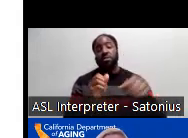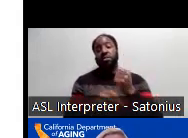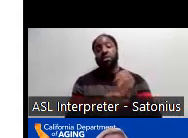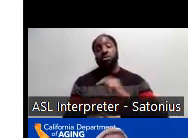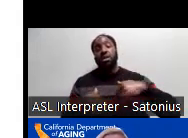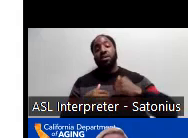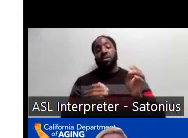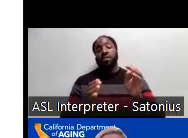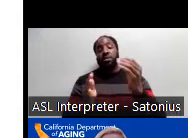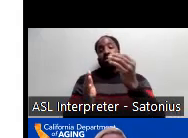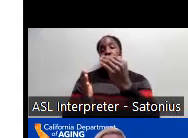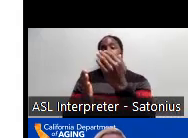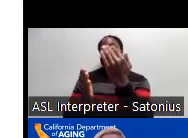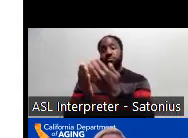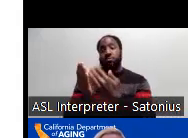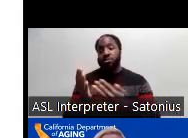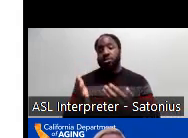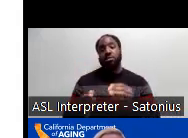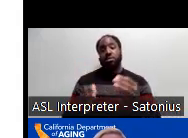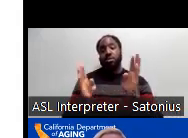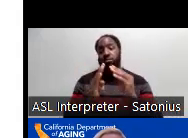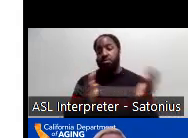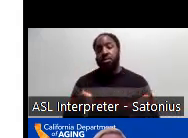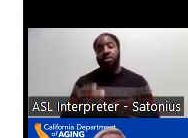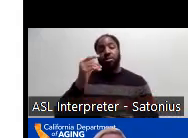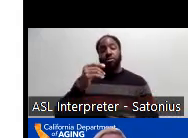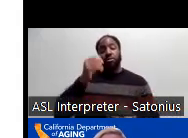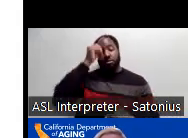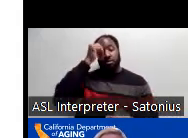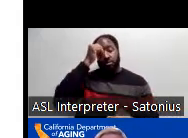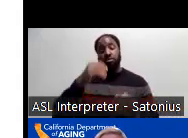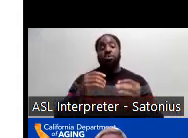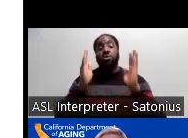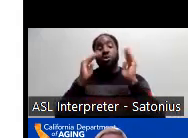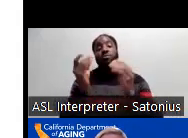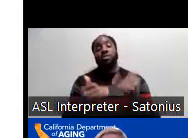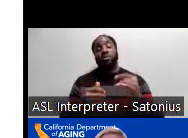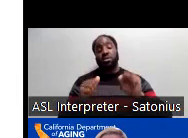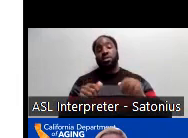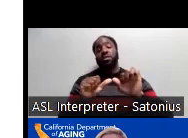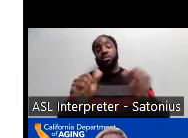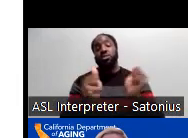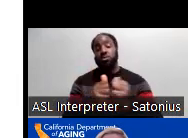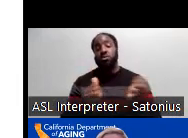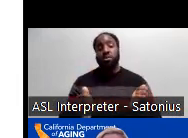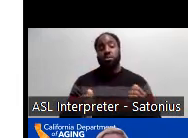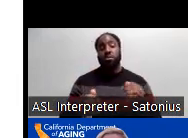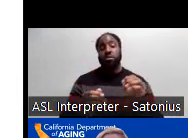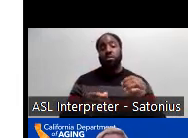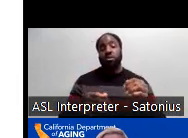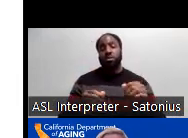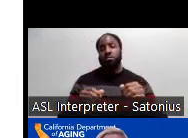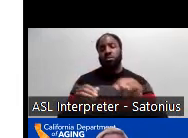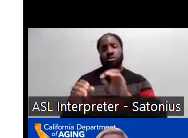agenda with lots to discuss. We had really hoped today that we could continue with the momentum